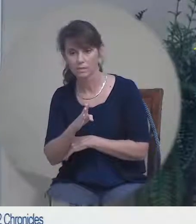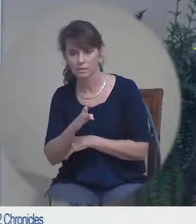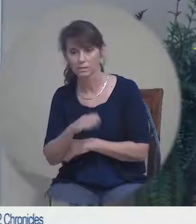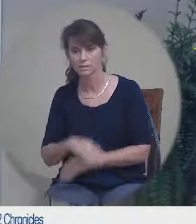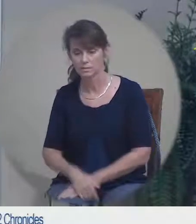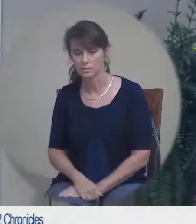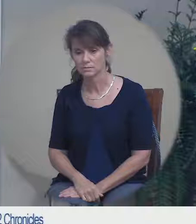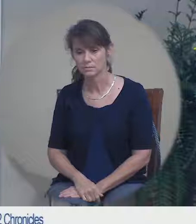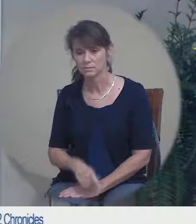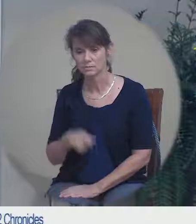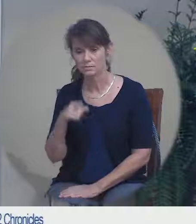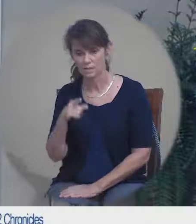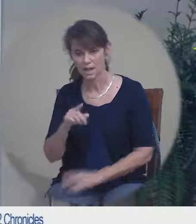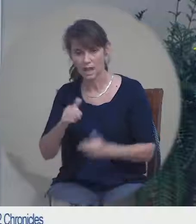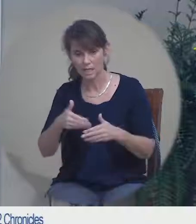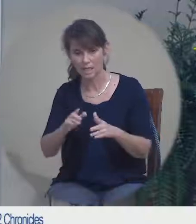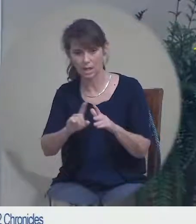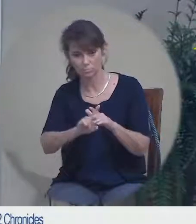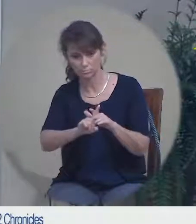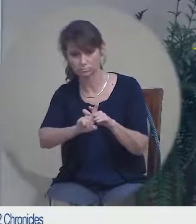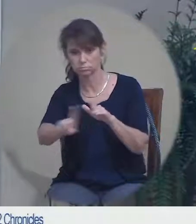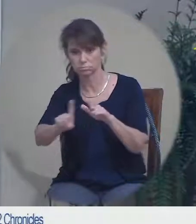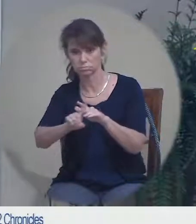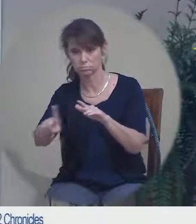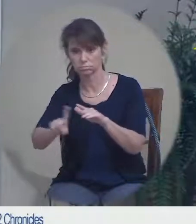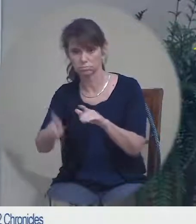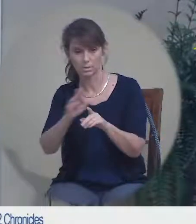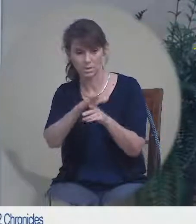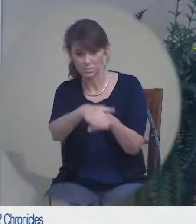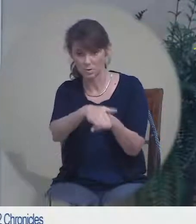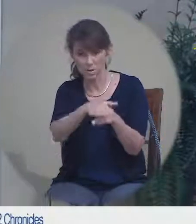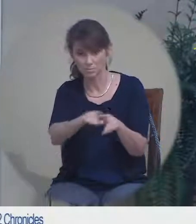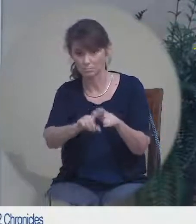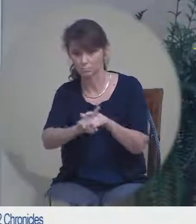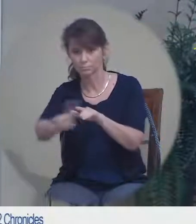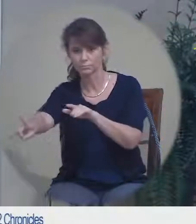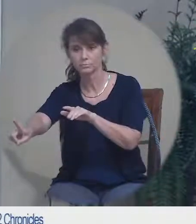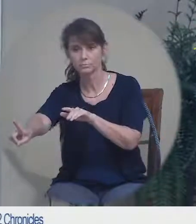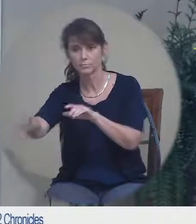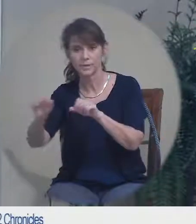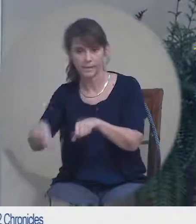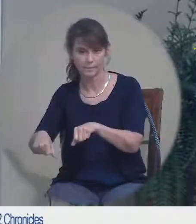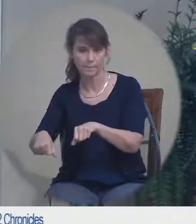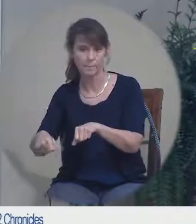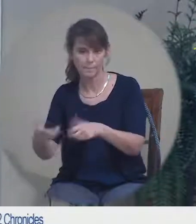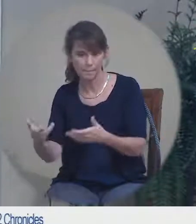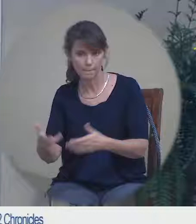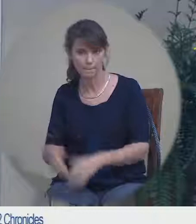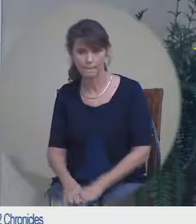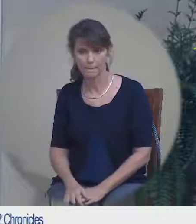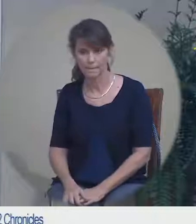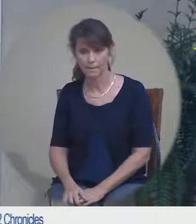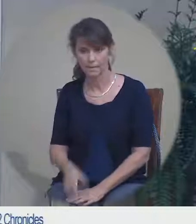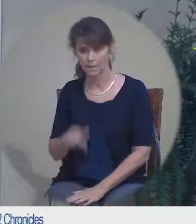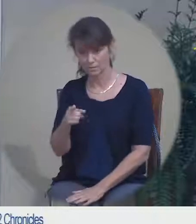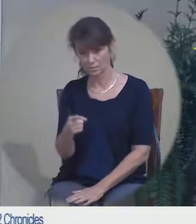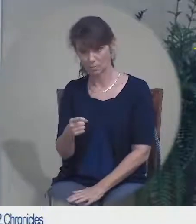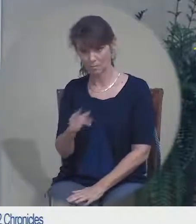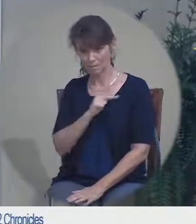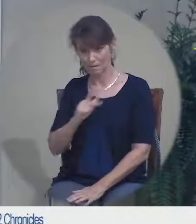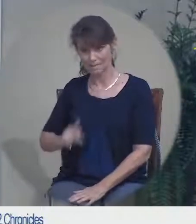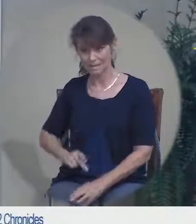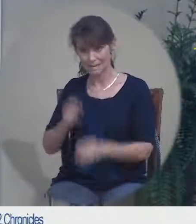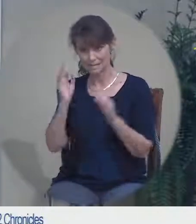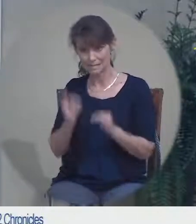deliverer so that they escape from under the hands of the Arameans. So when he turned and sought